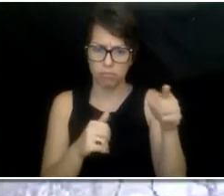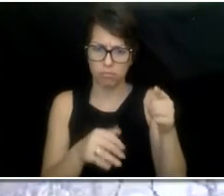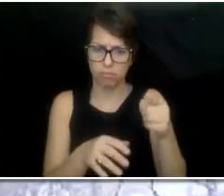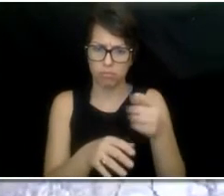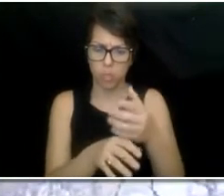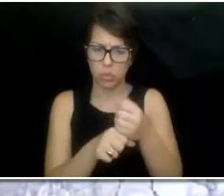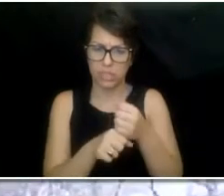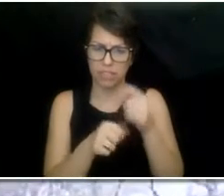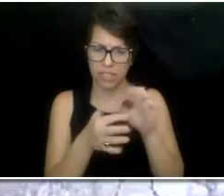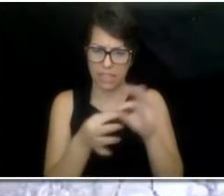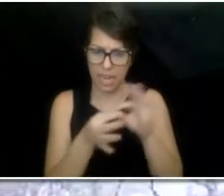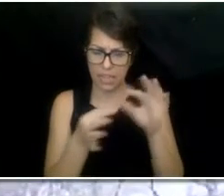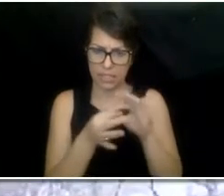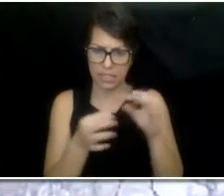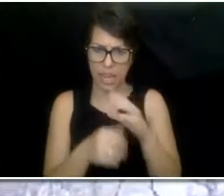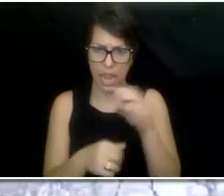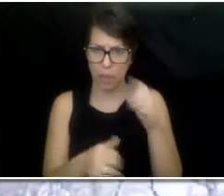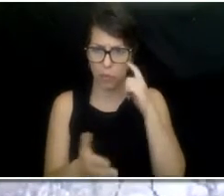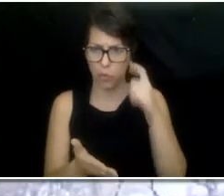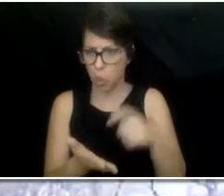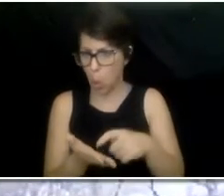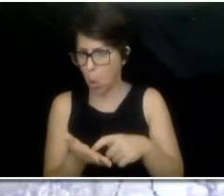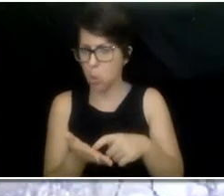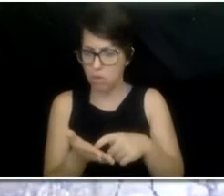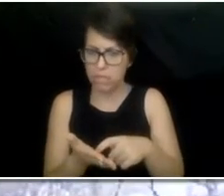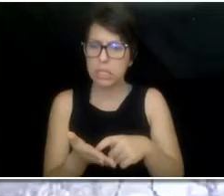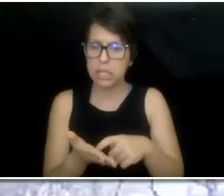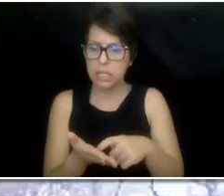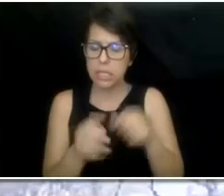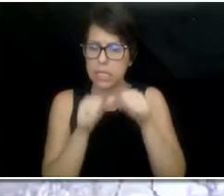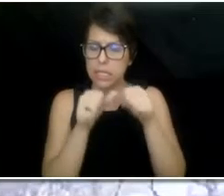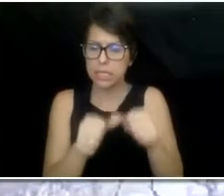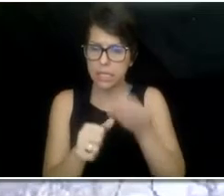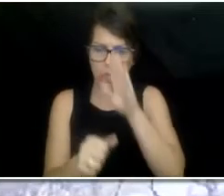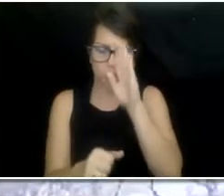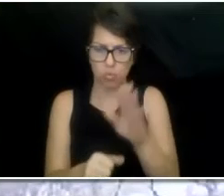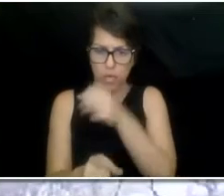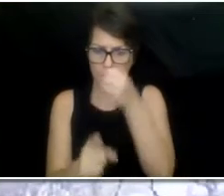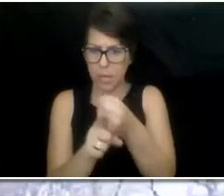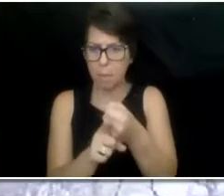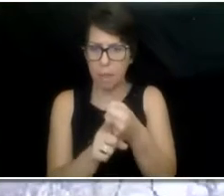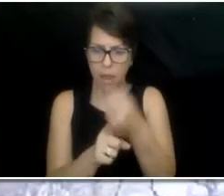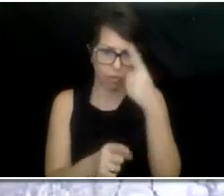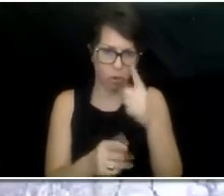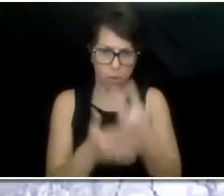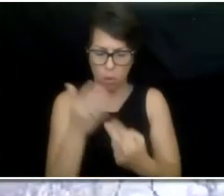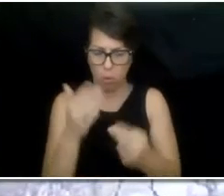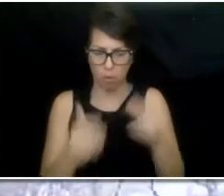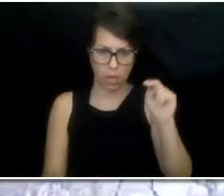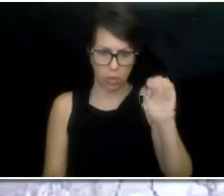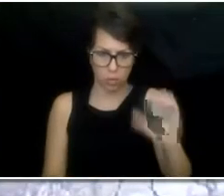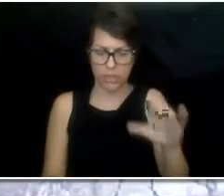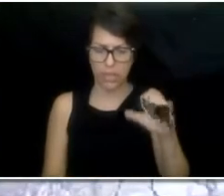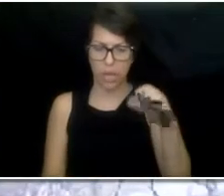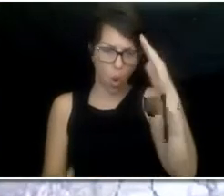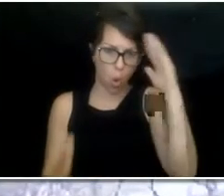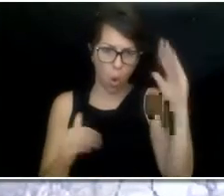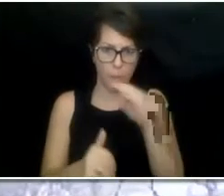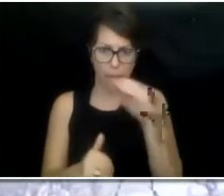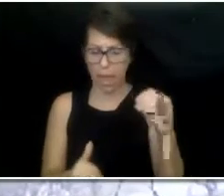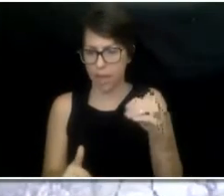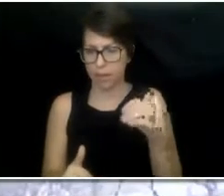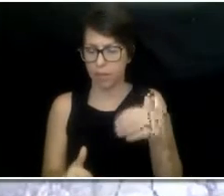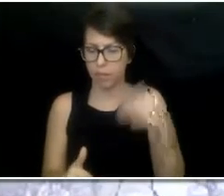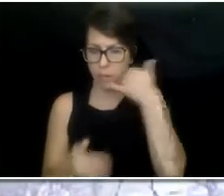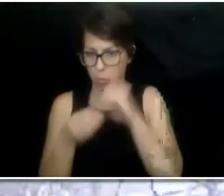Charlene McCrae to release a public service announcement on April 15th to let survivors know that help is available and